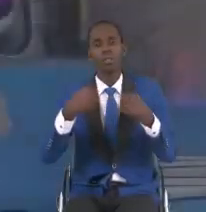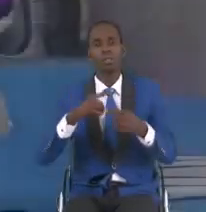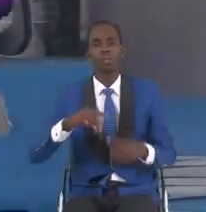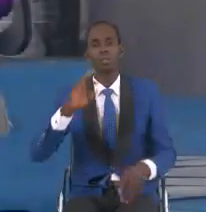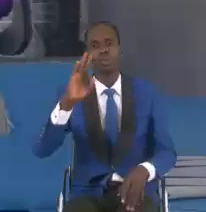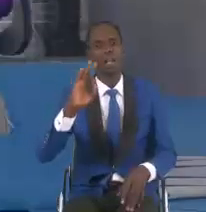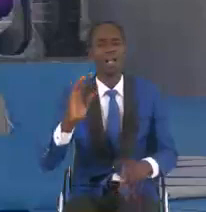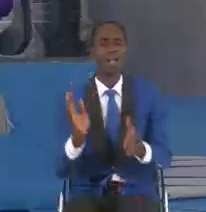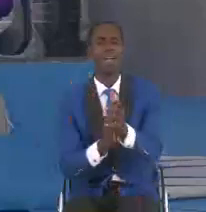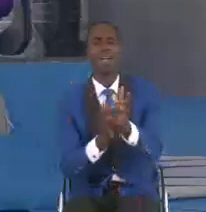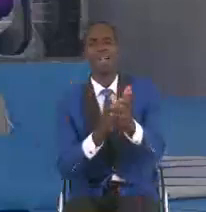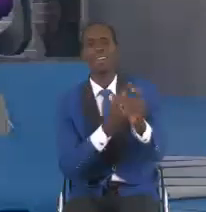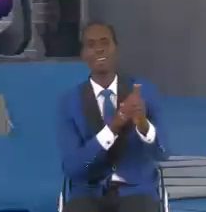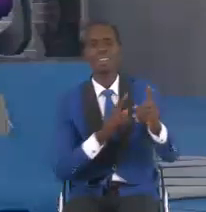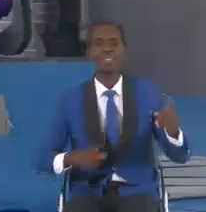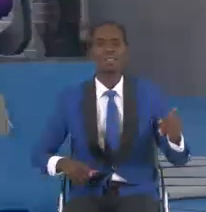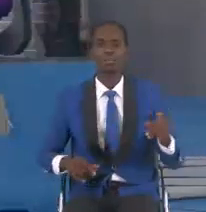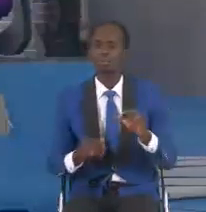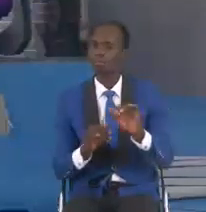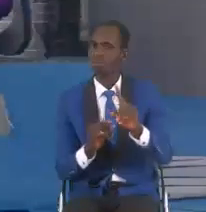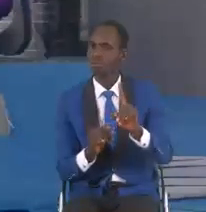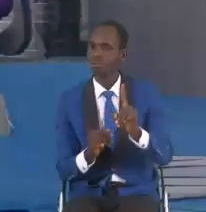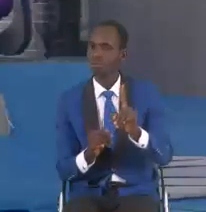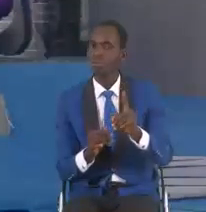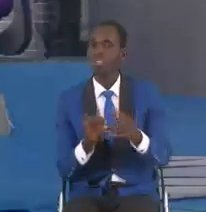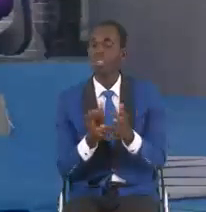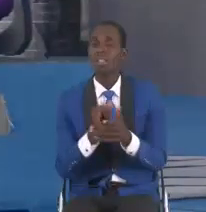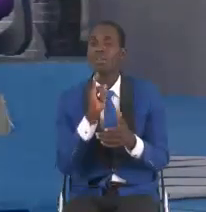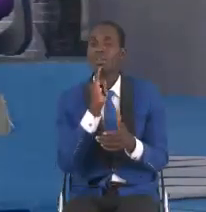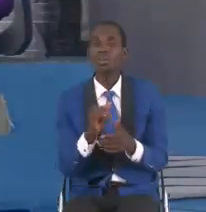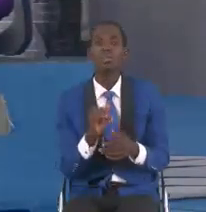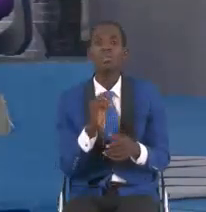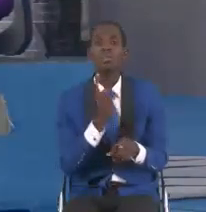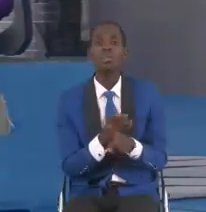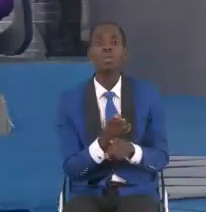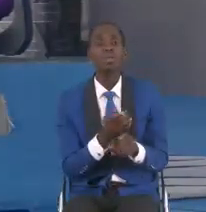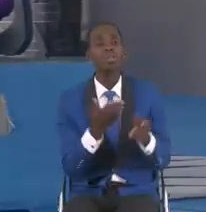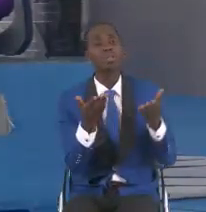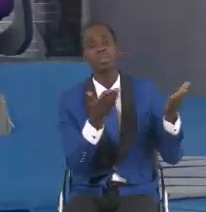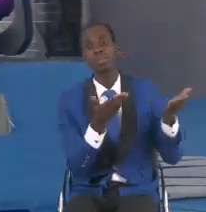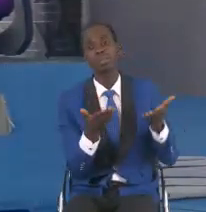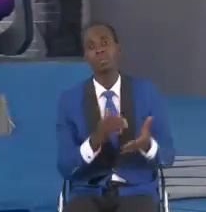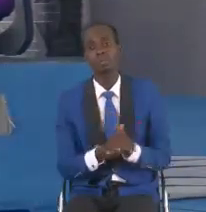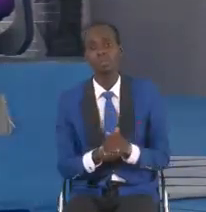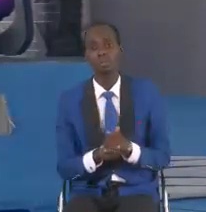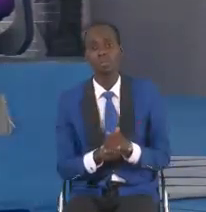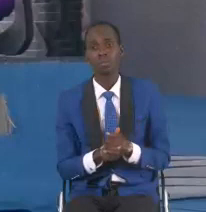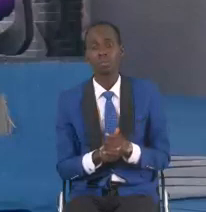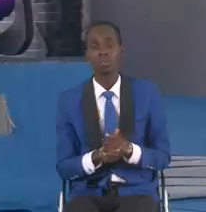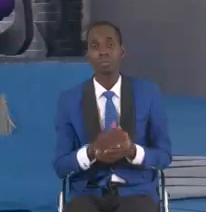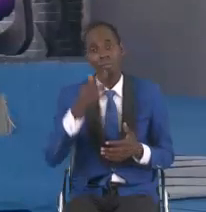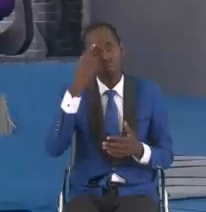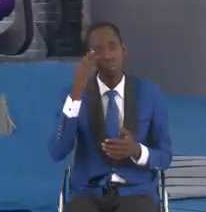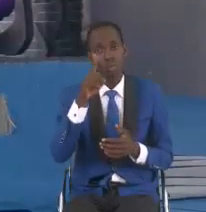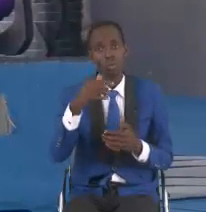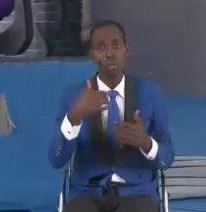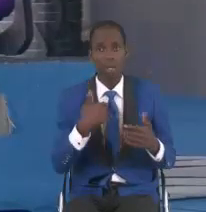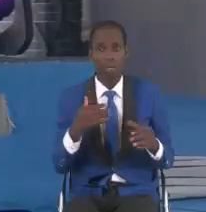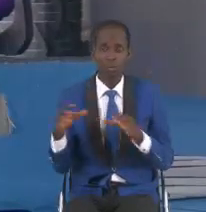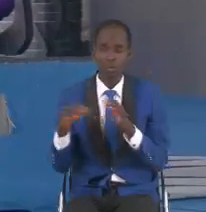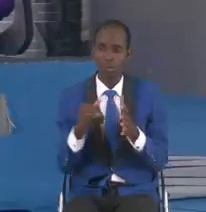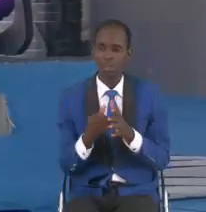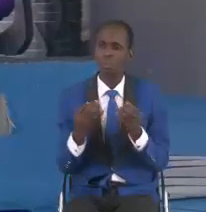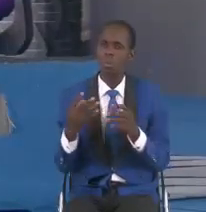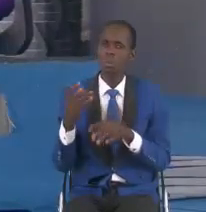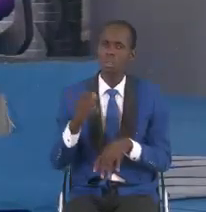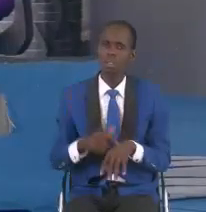praise the Lord. That one is just habit. Anyone can say, praise the Lord. Because you've done it so many times, you can